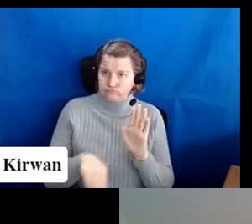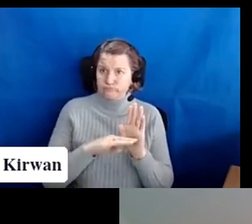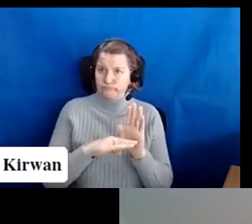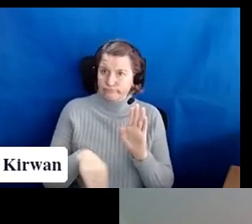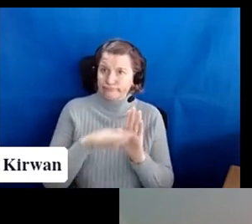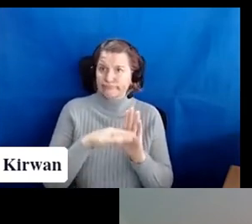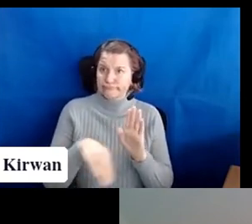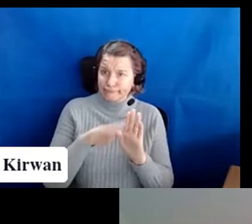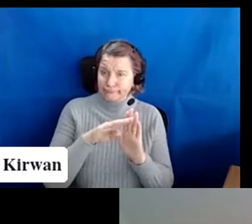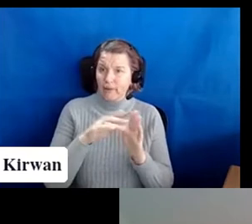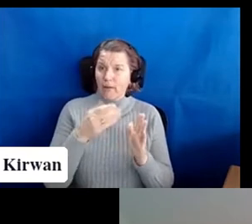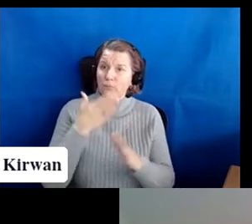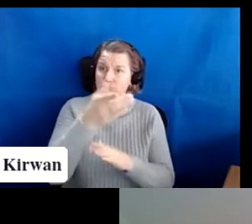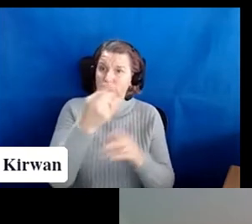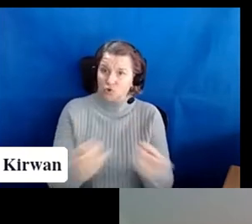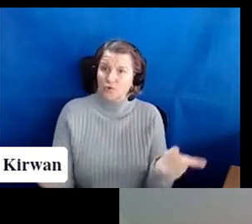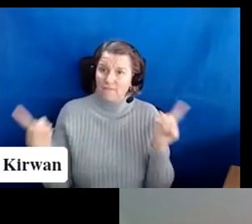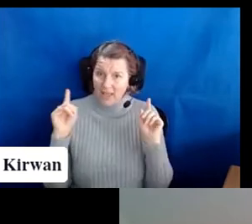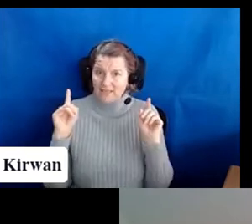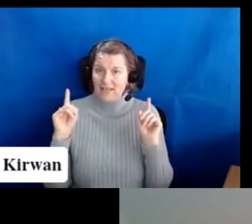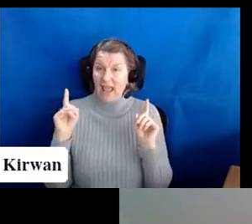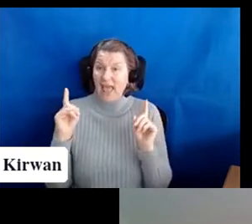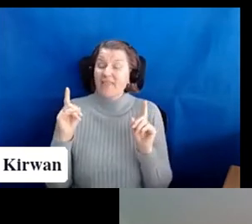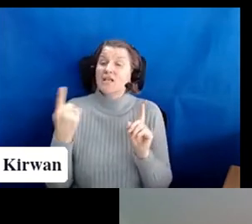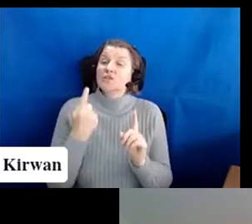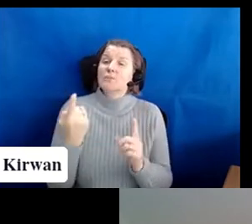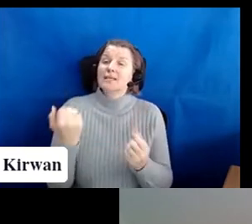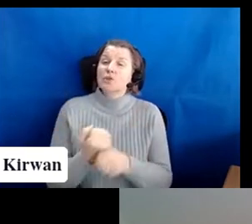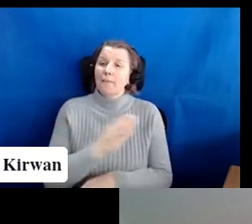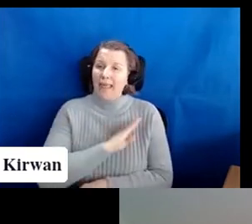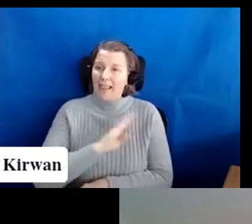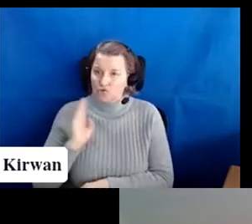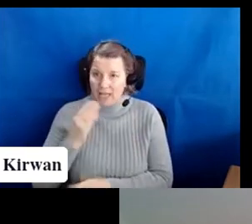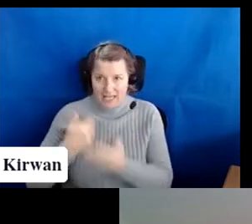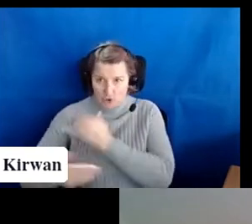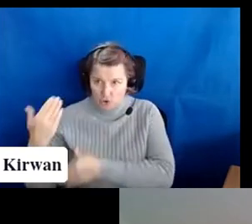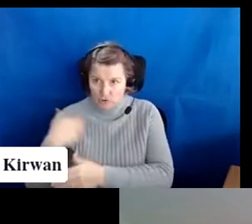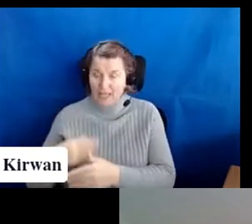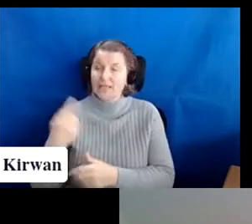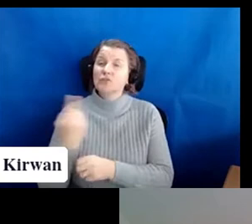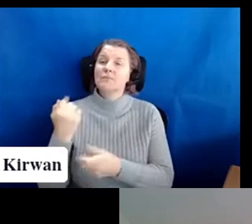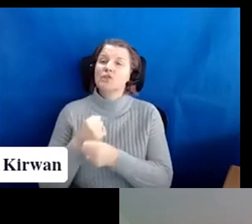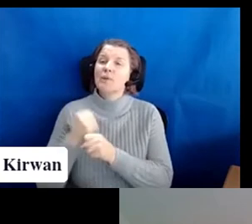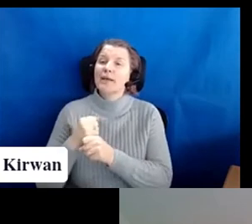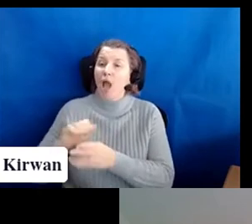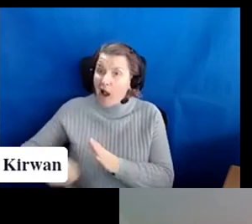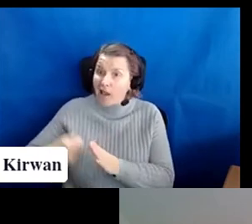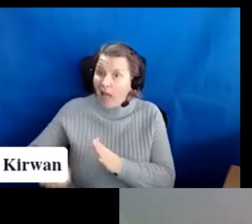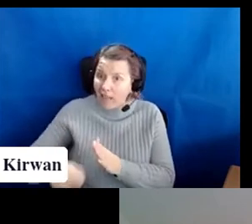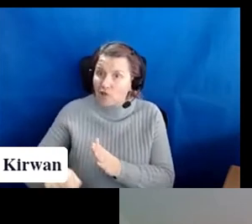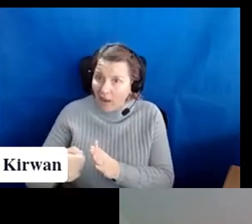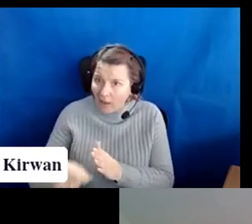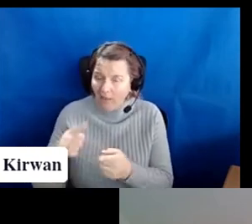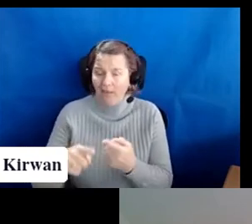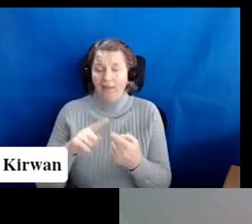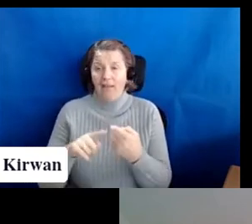related topics. I believe we have somebody doing military history, someone doing archaeology, and someone else doing conservation, and we're extremely